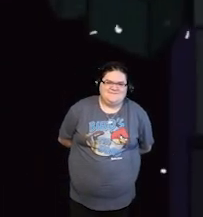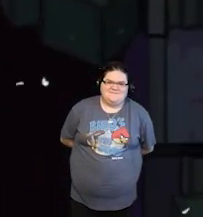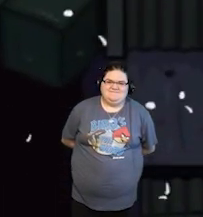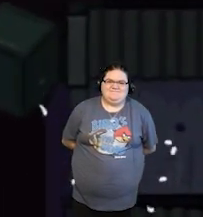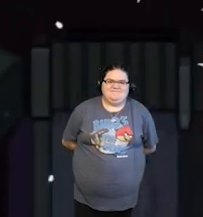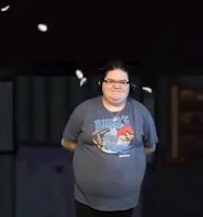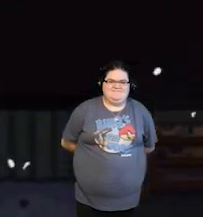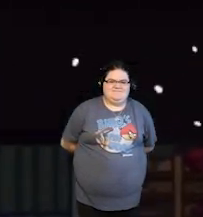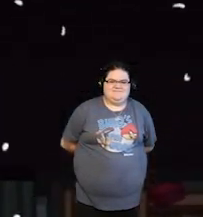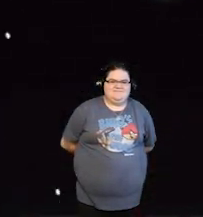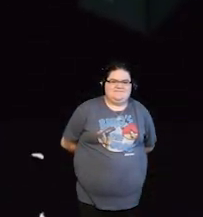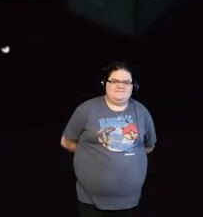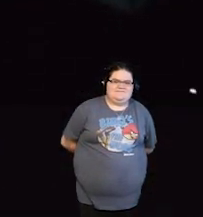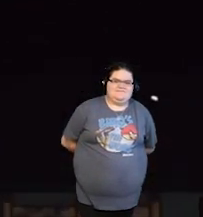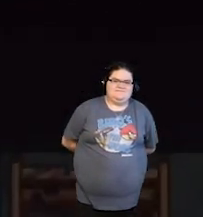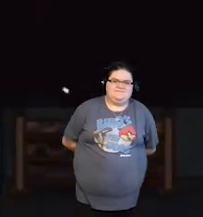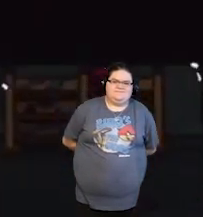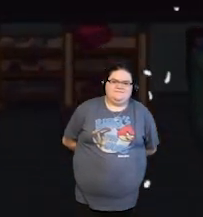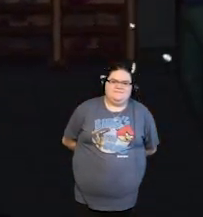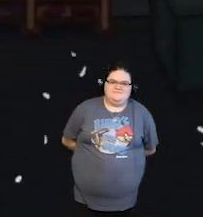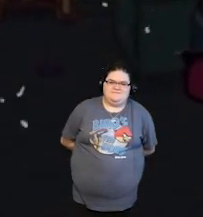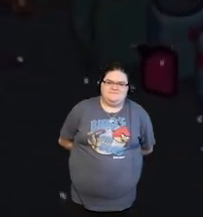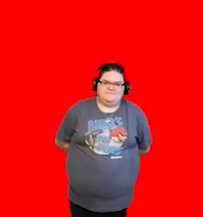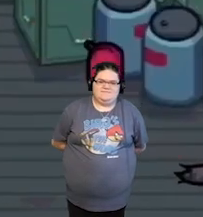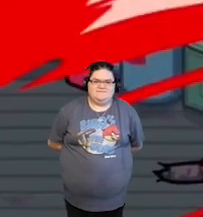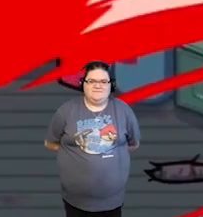it, bro. I think I trust Fresh.